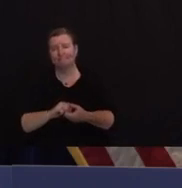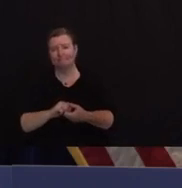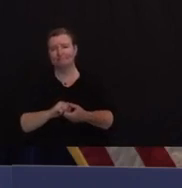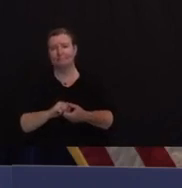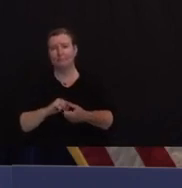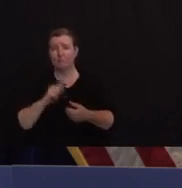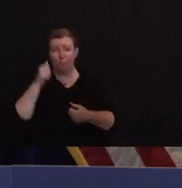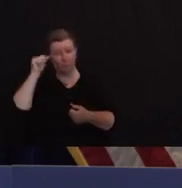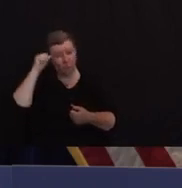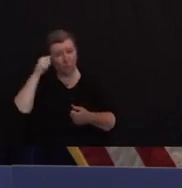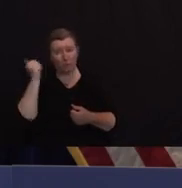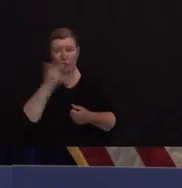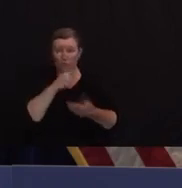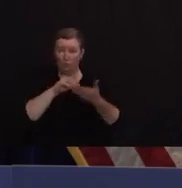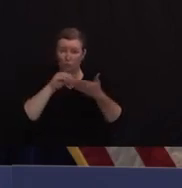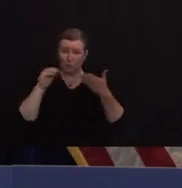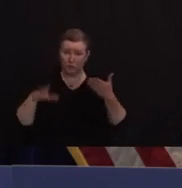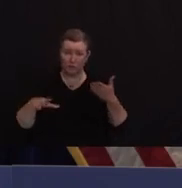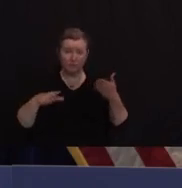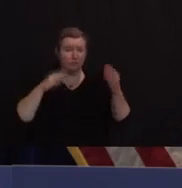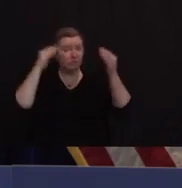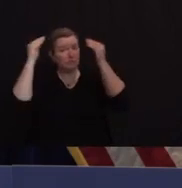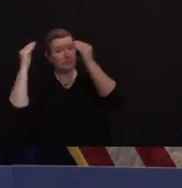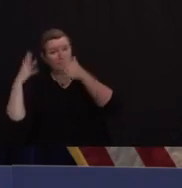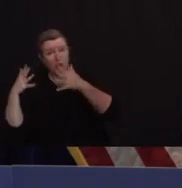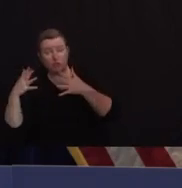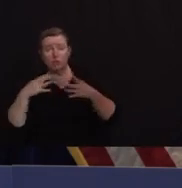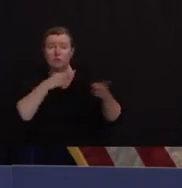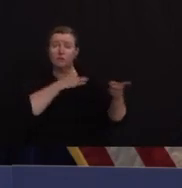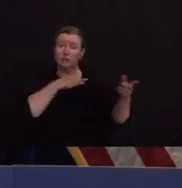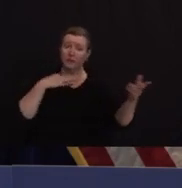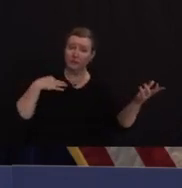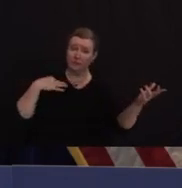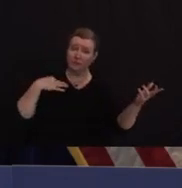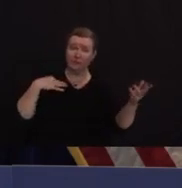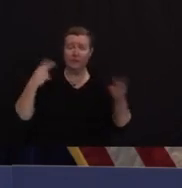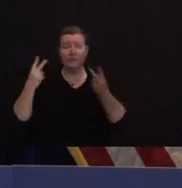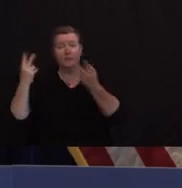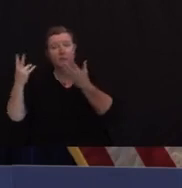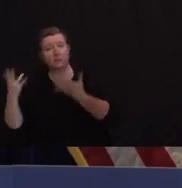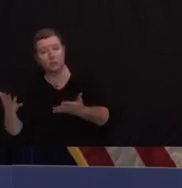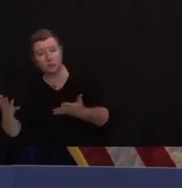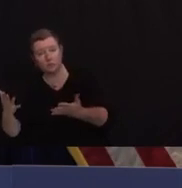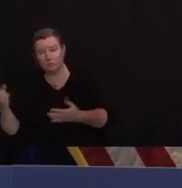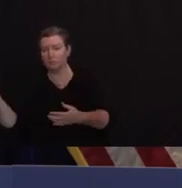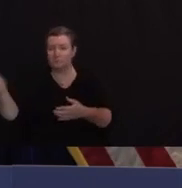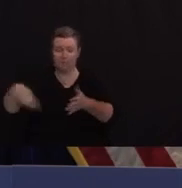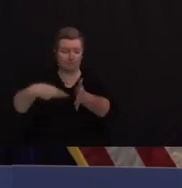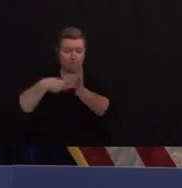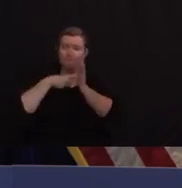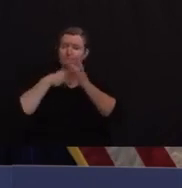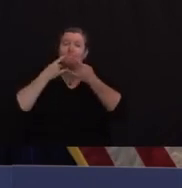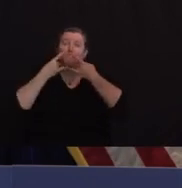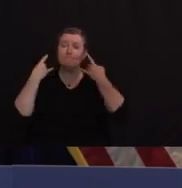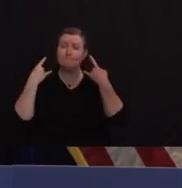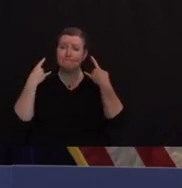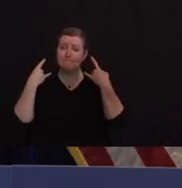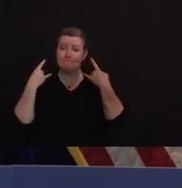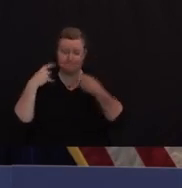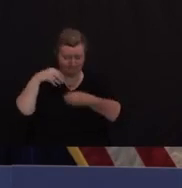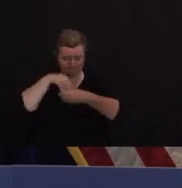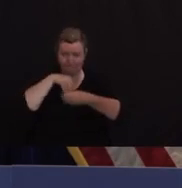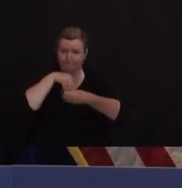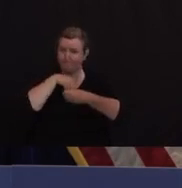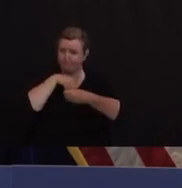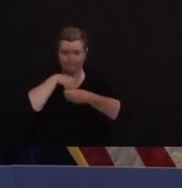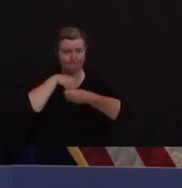and visitors are required to wear face masks indoors in school. It is also important to continue to